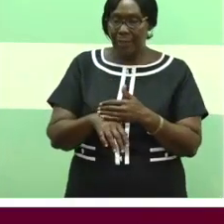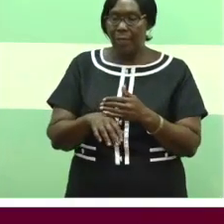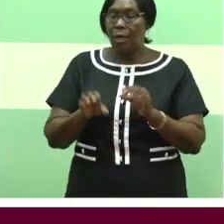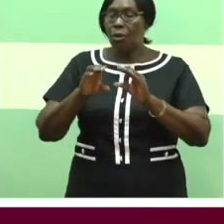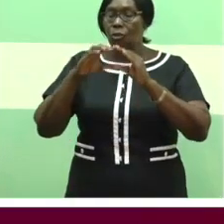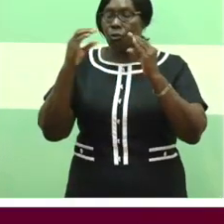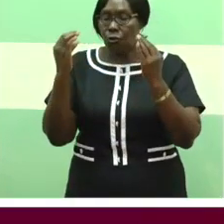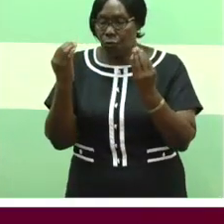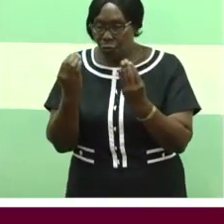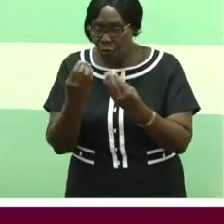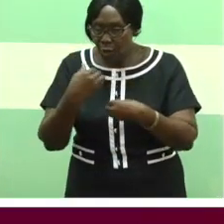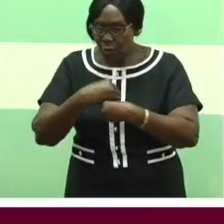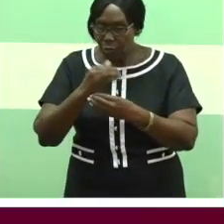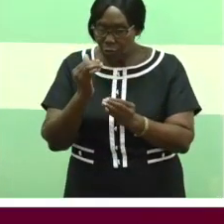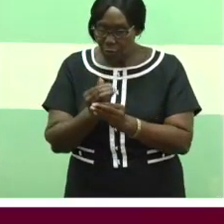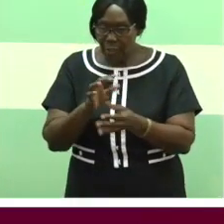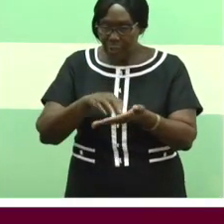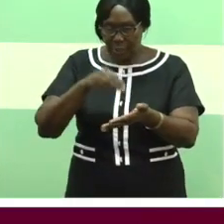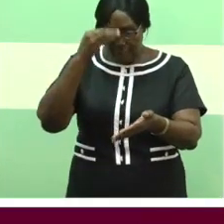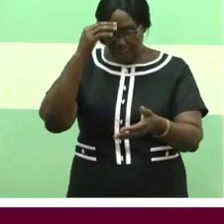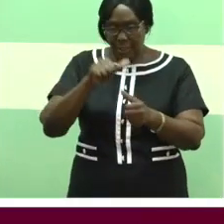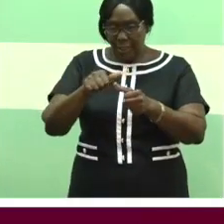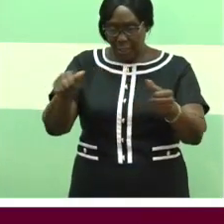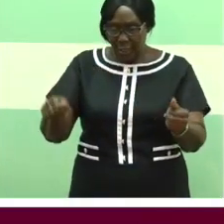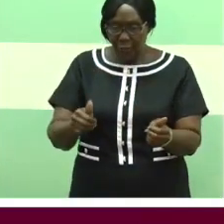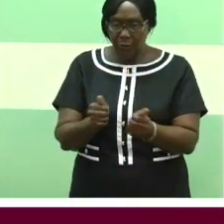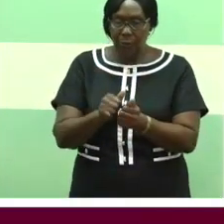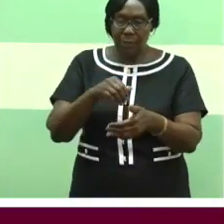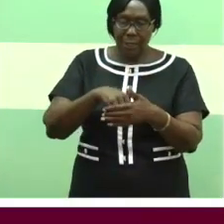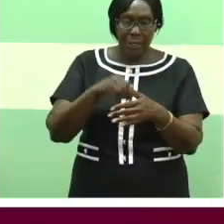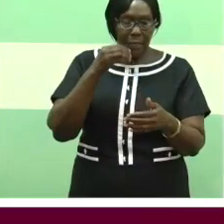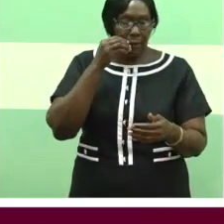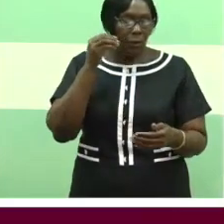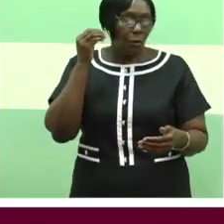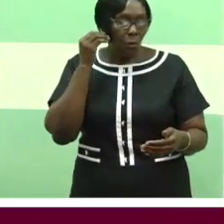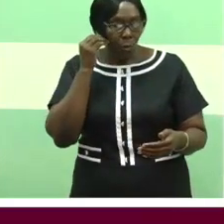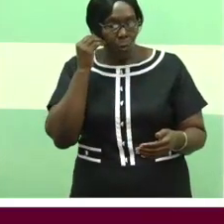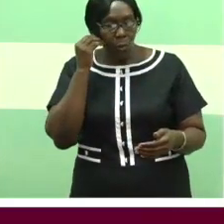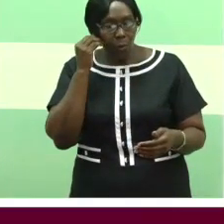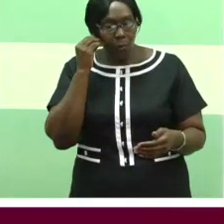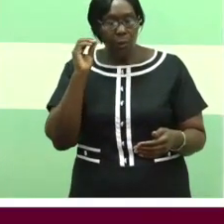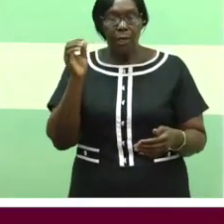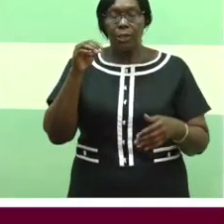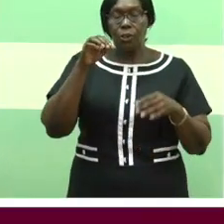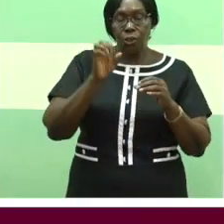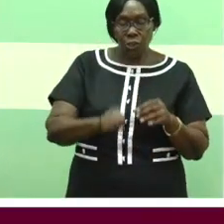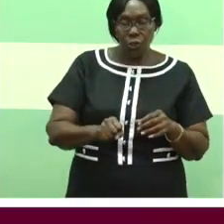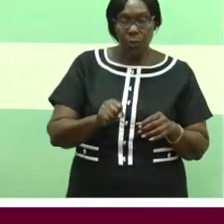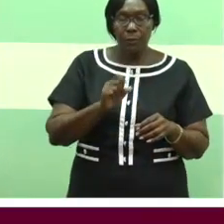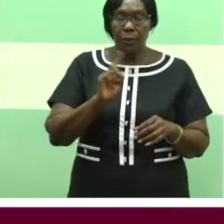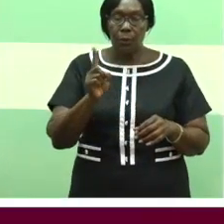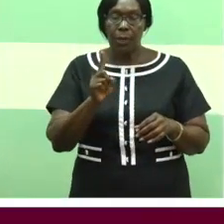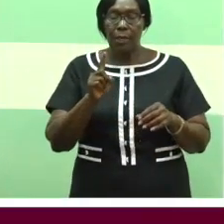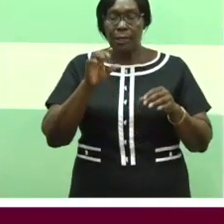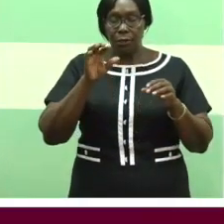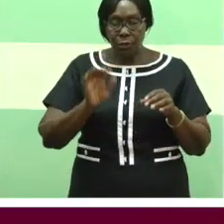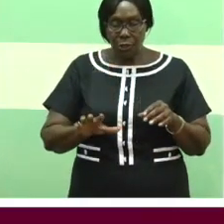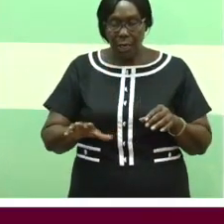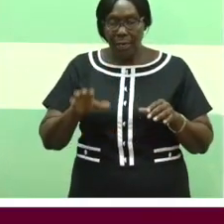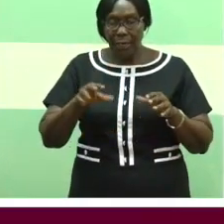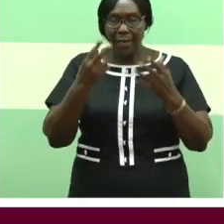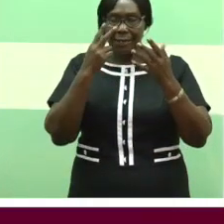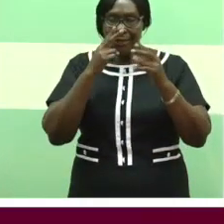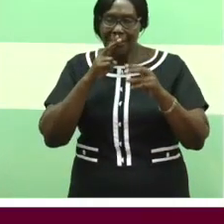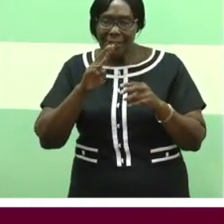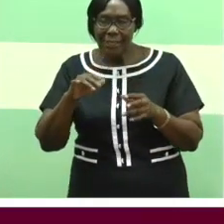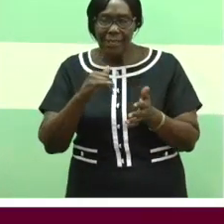creating a learning area within your home. So the visual schedule should be where the child can see it. So you can